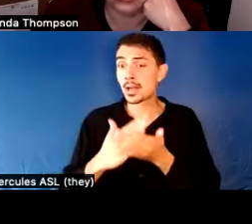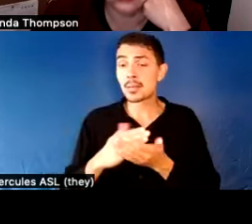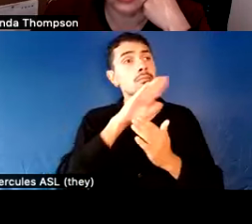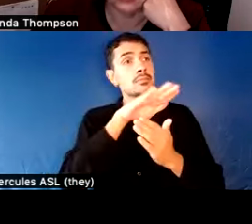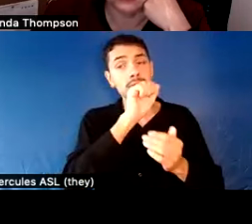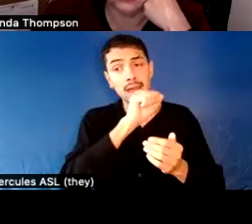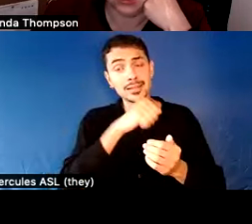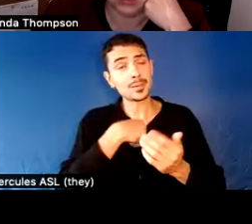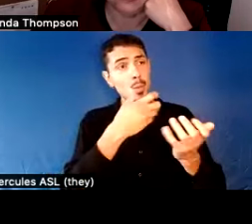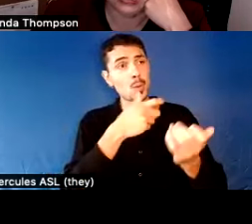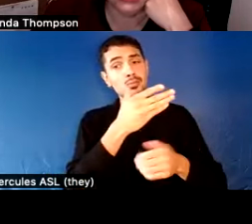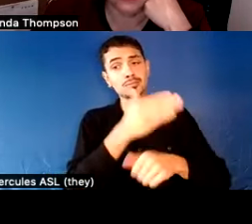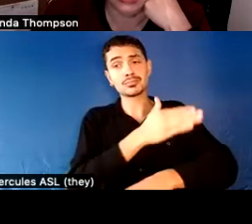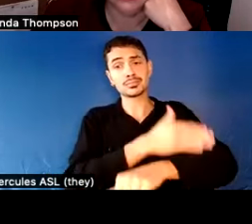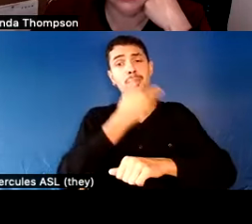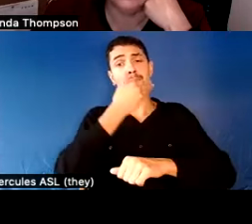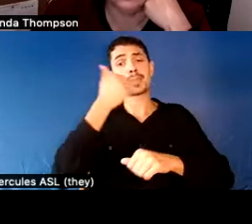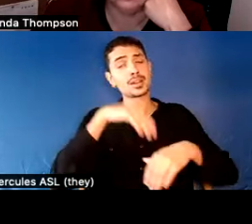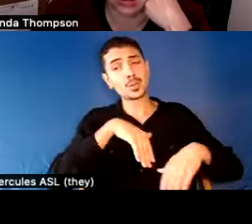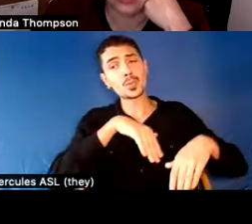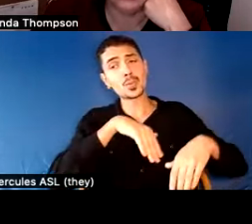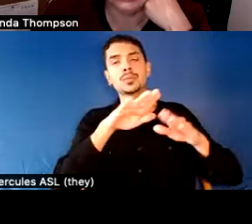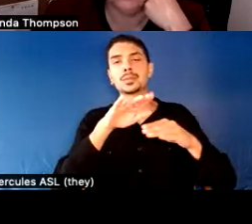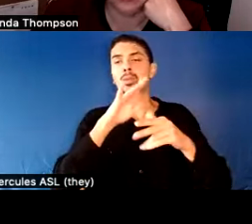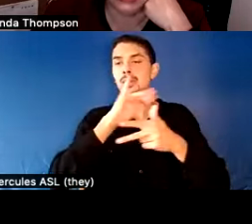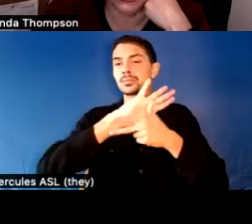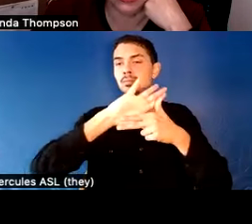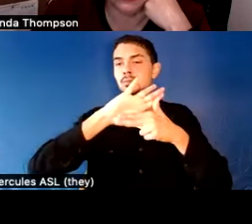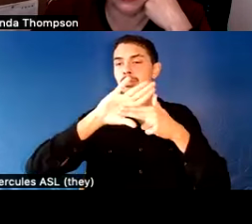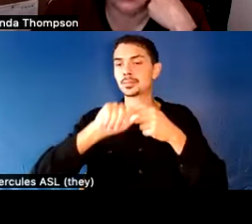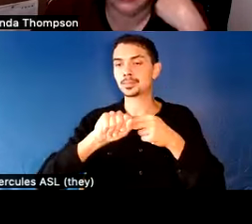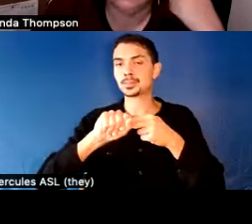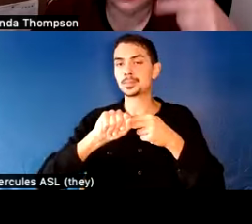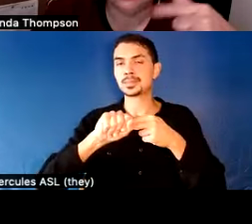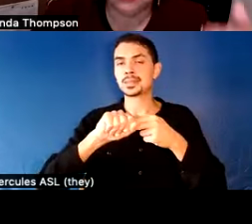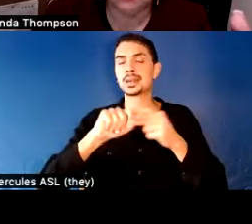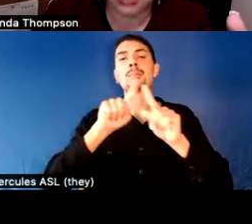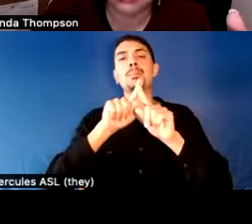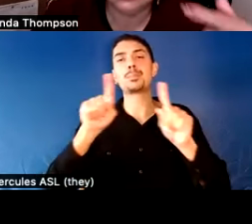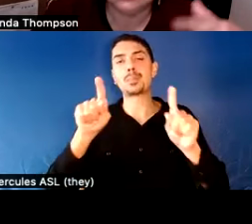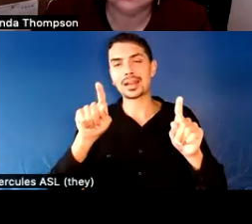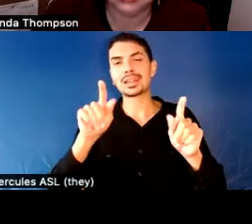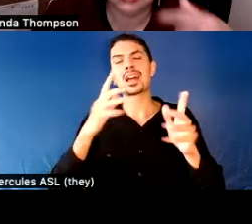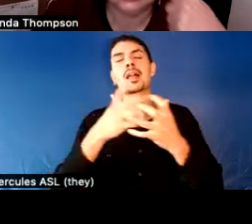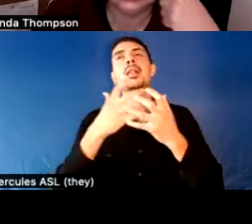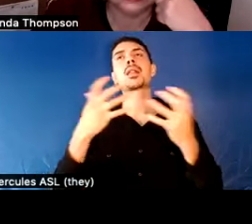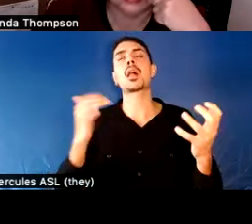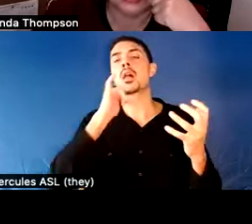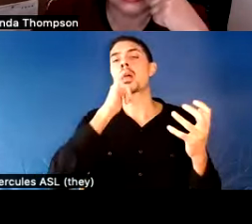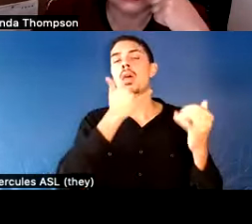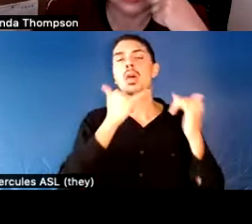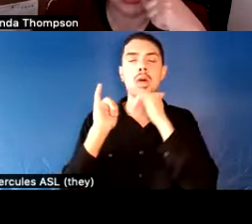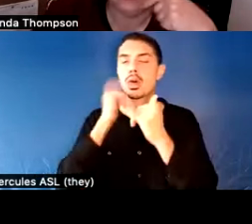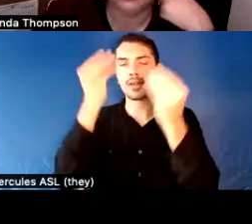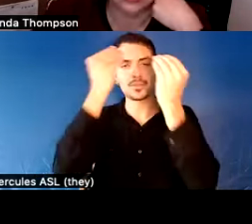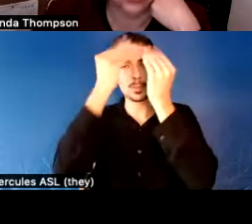It's just a combination, but I think there's a lot of misinformation. And when you think back to somebody and some of the things